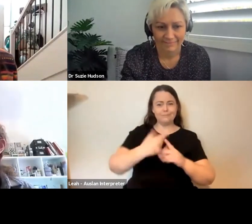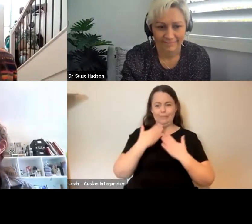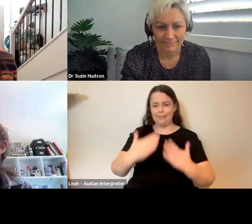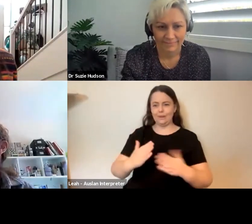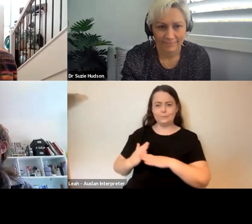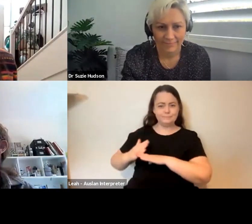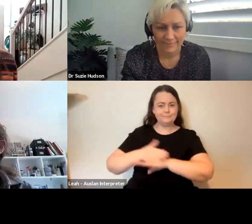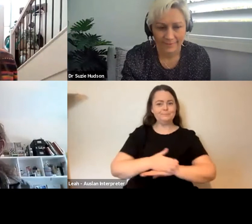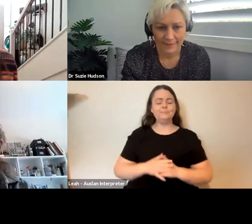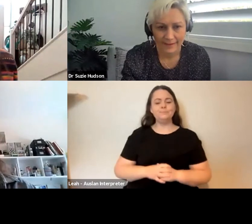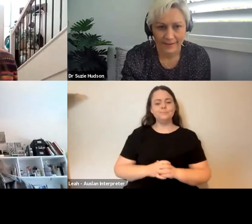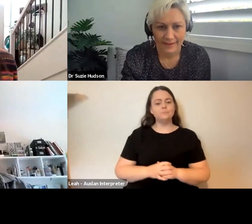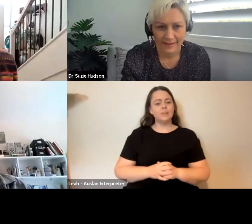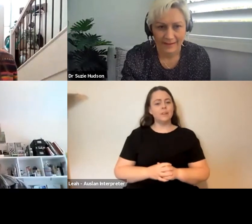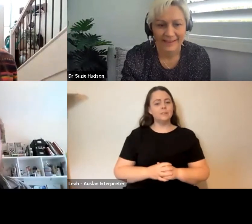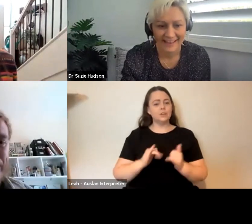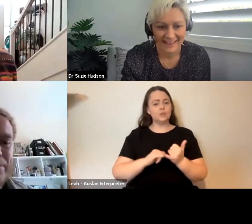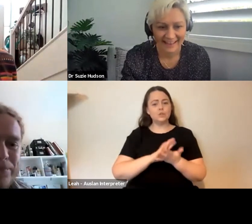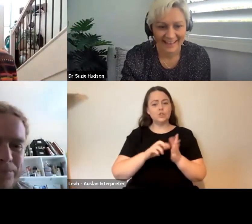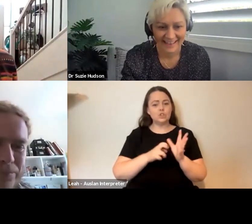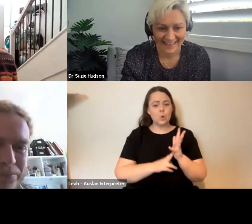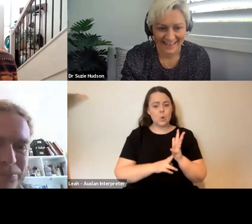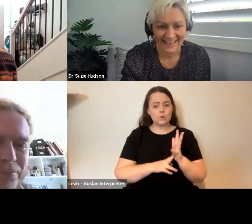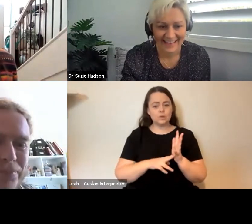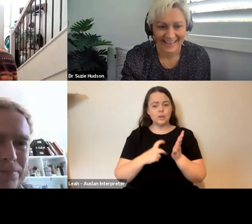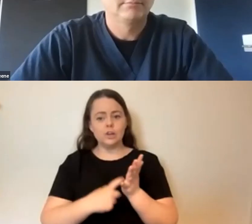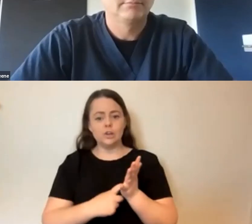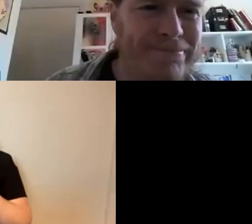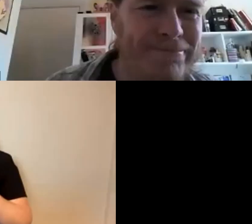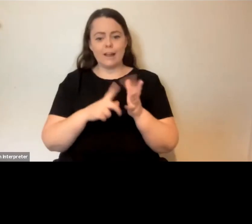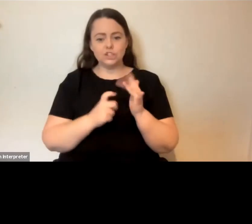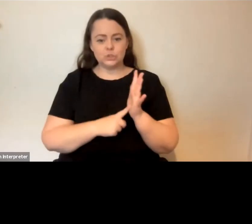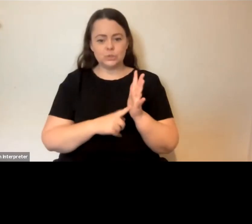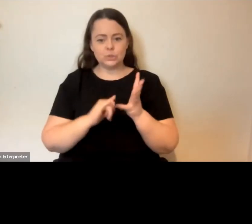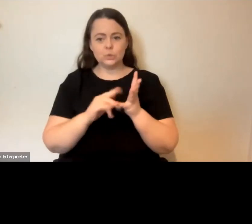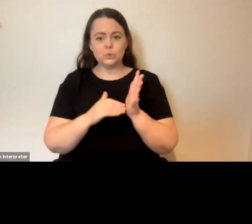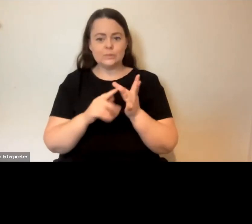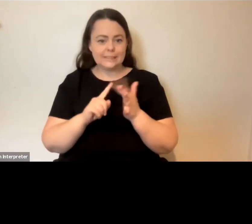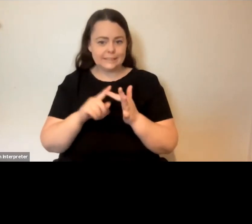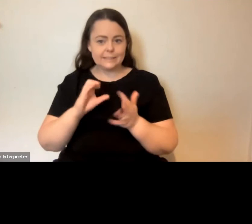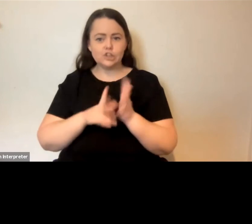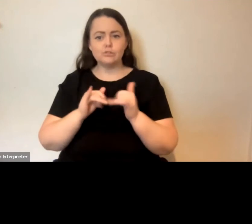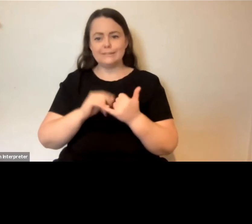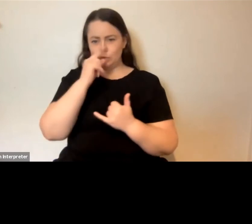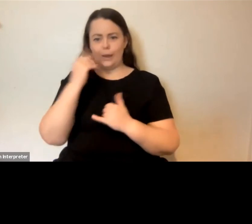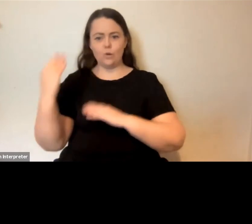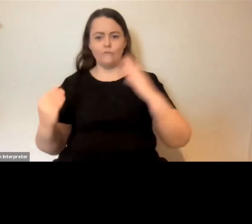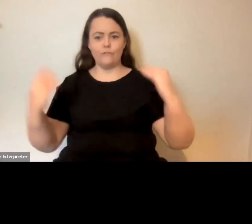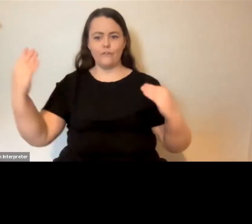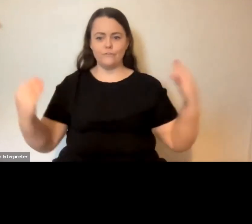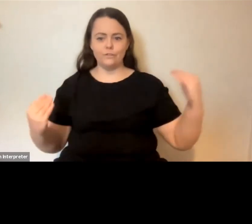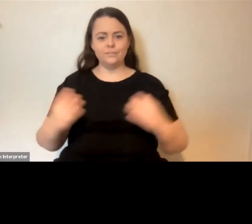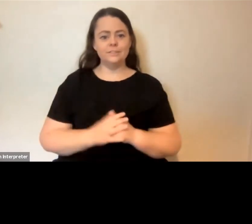Sean, Rachel, Susie, and Chris, I think you can turn your screens off now. And I'll now just introduce